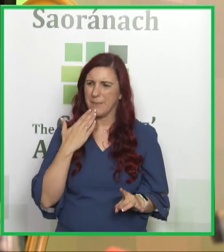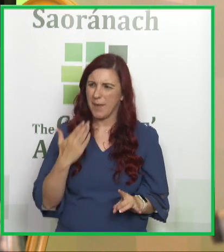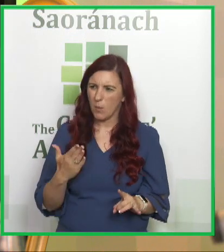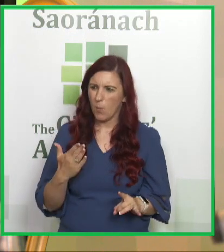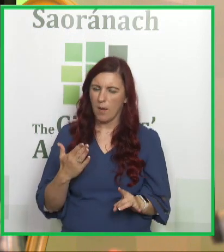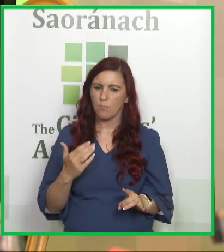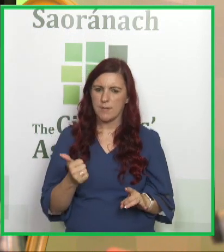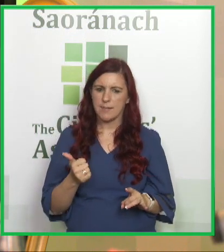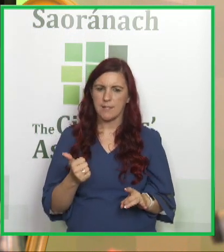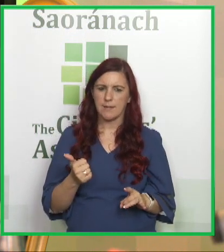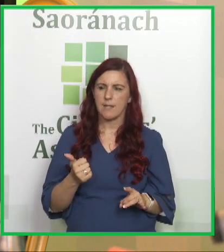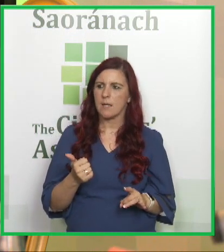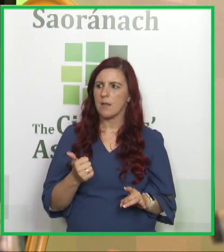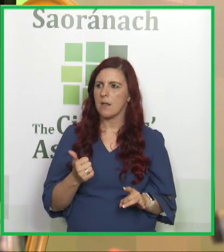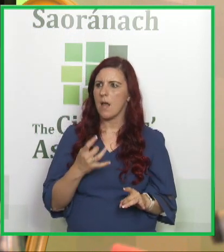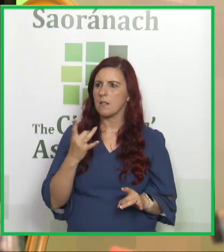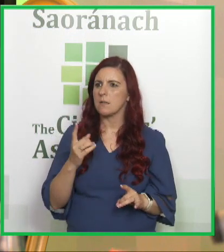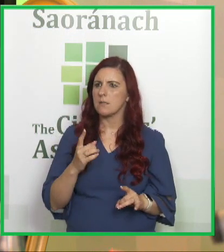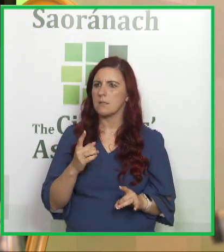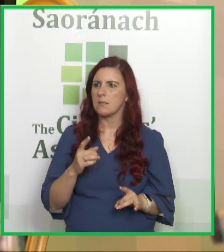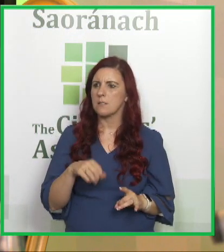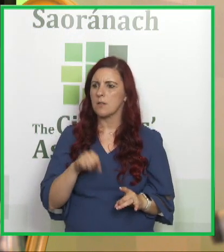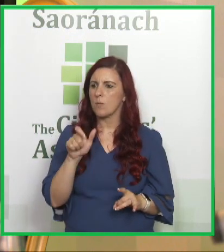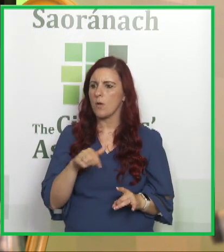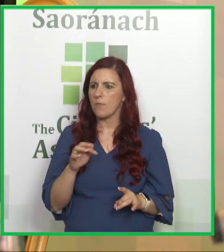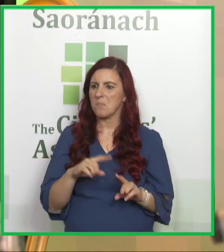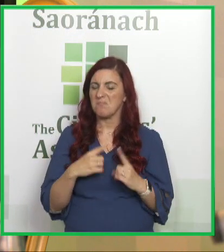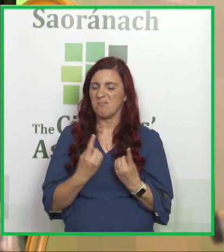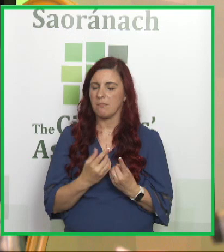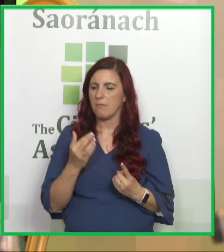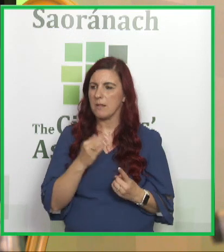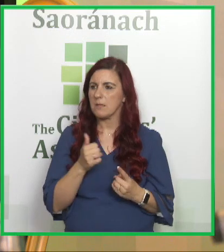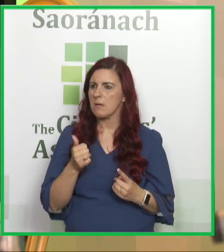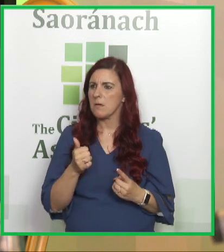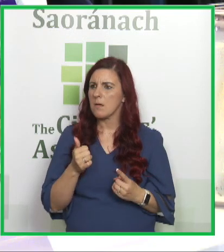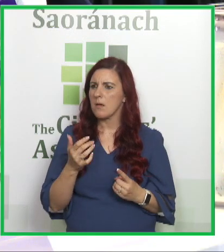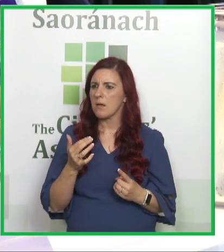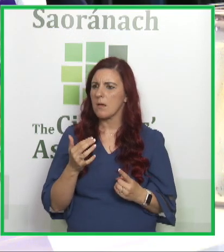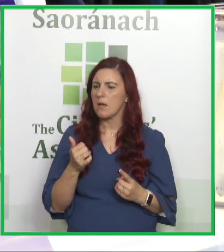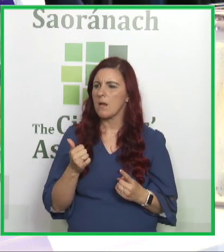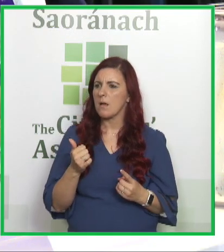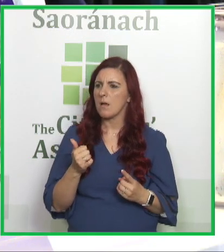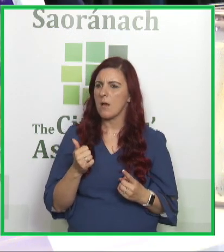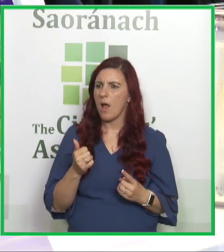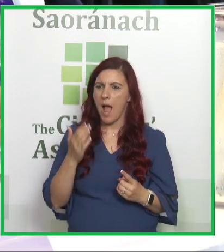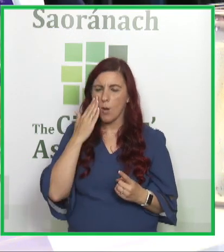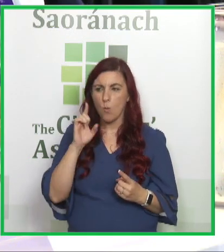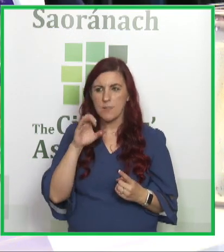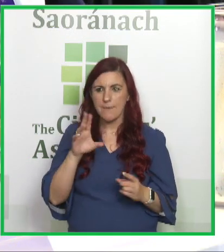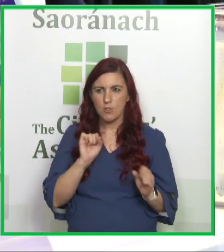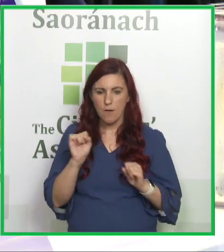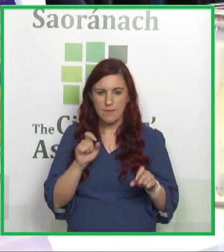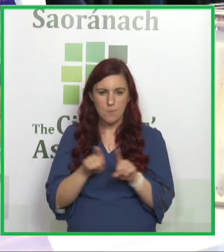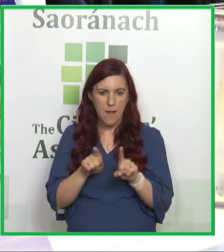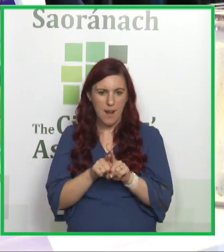go to Dave Keogh, he's senior official in the Department of Justice? Where, from your perspective, David, and I appreciate you're a civil servant and we take